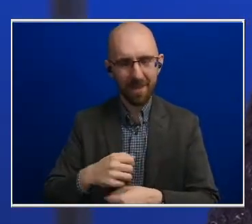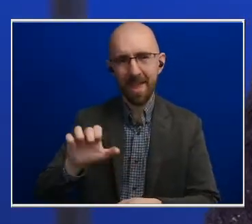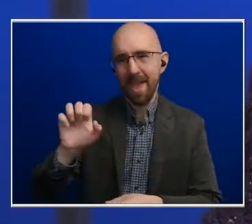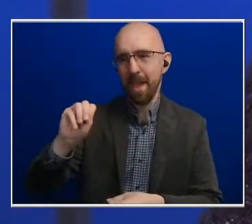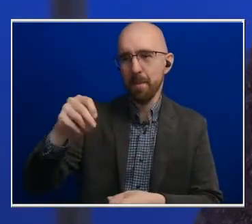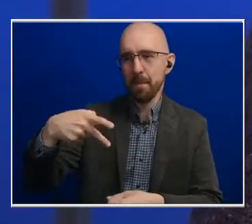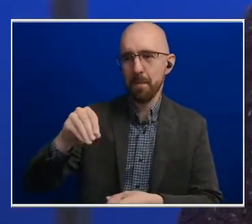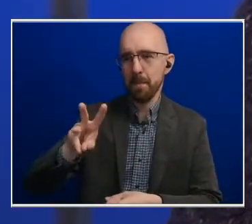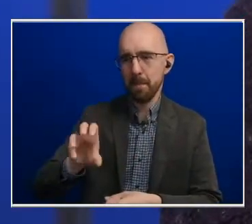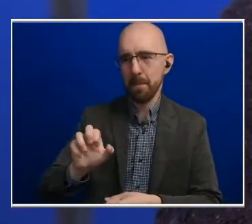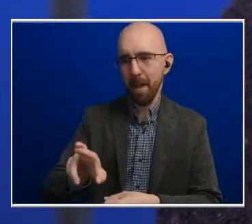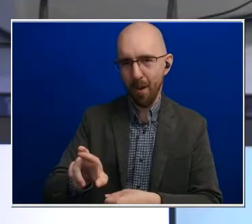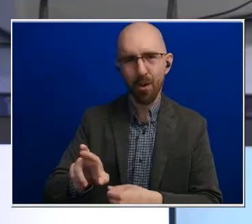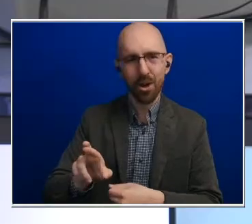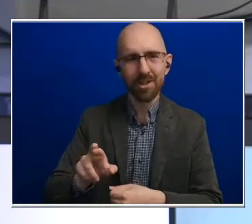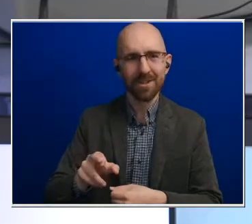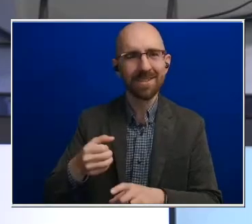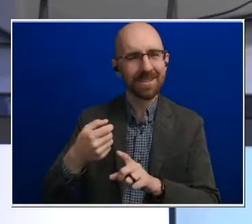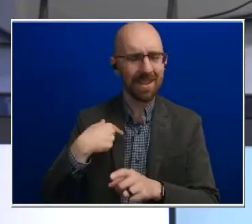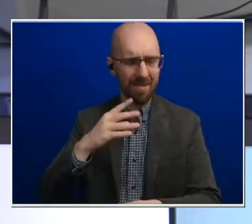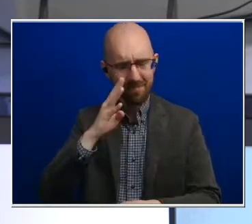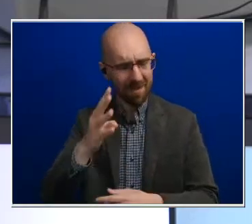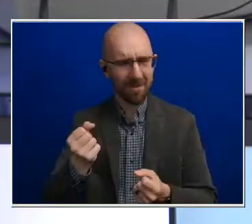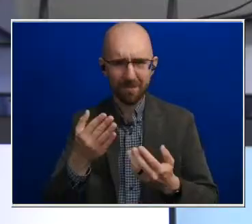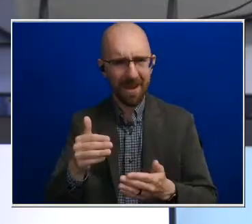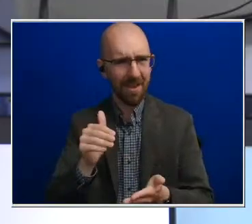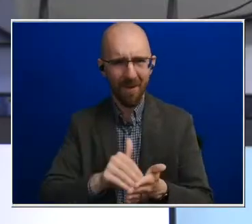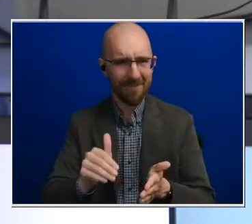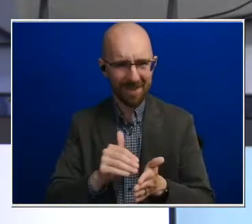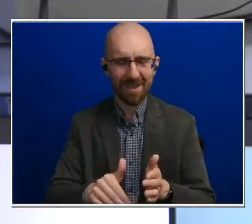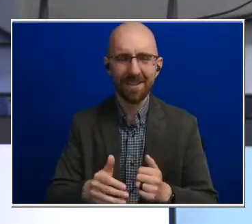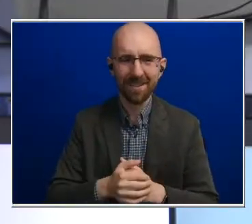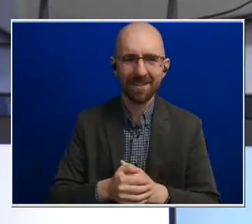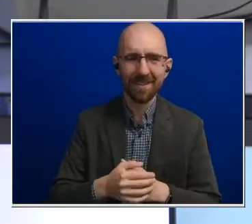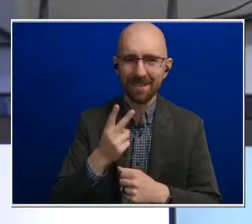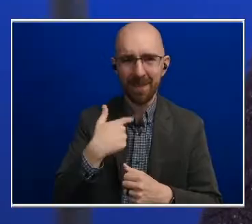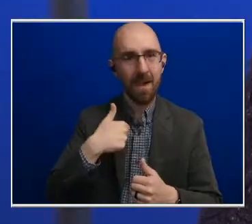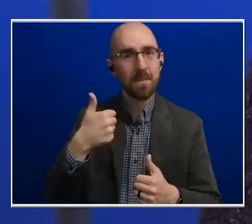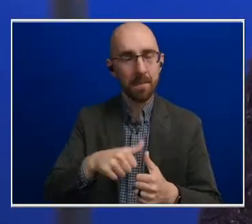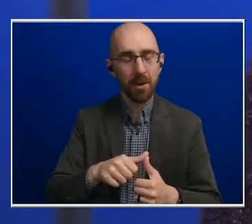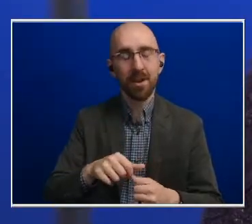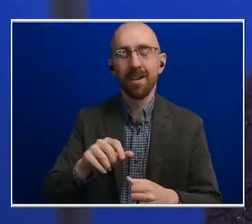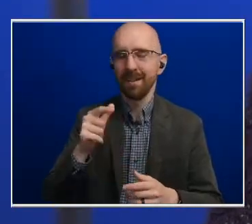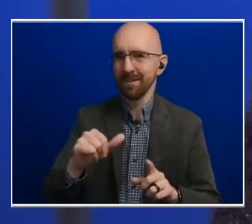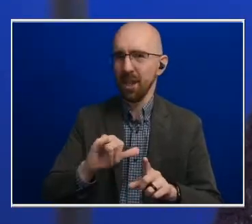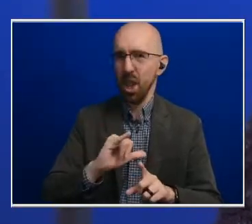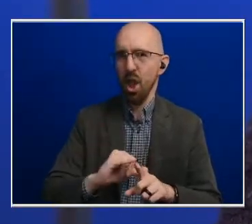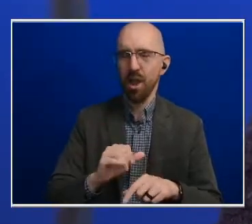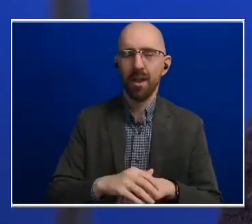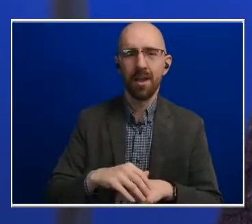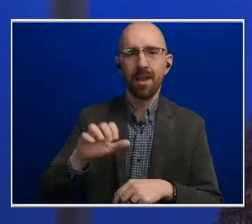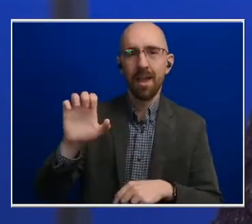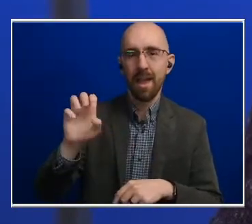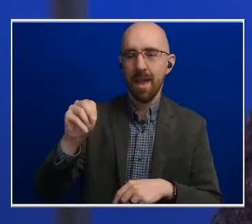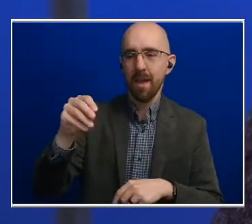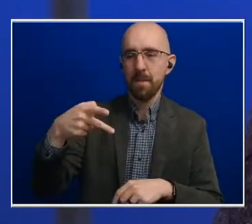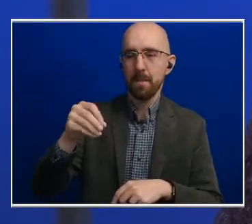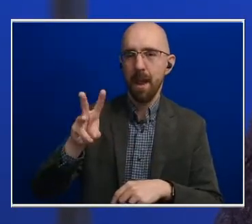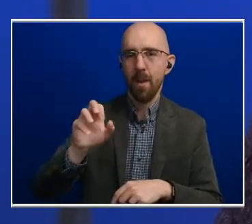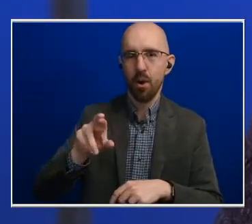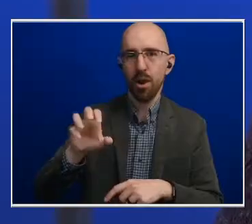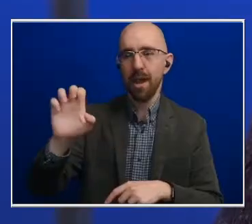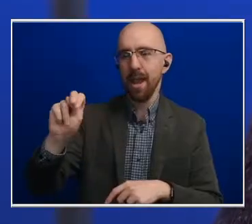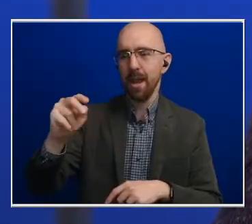I make them up all the time, so this is awesome. Let's see if I can remember it. It's kind of a long one. Empower is engaging